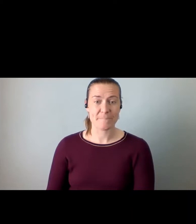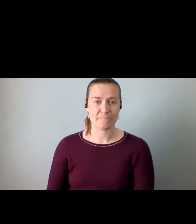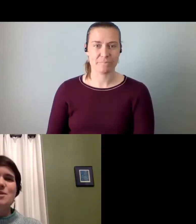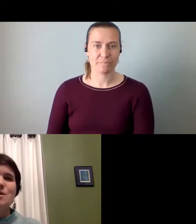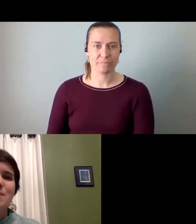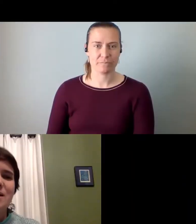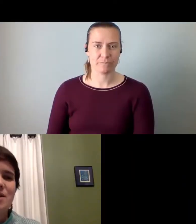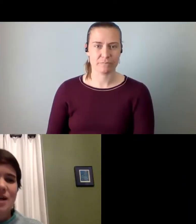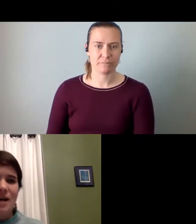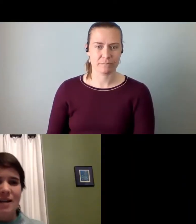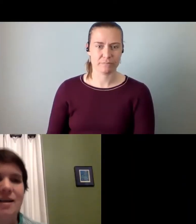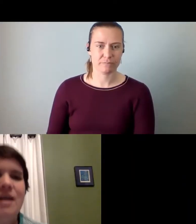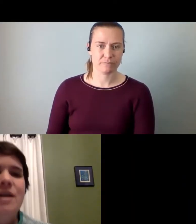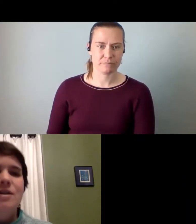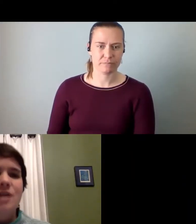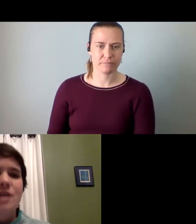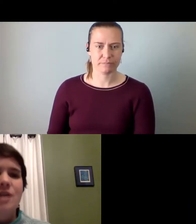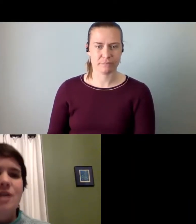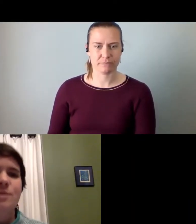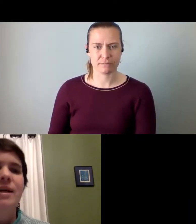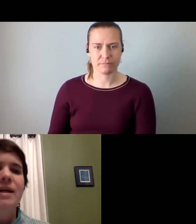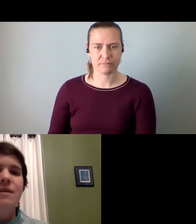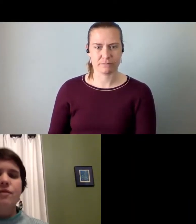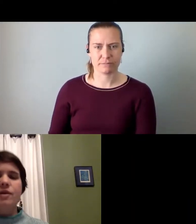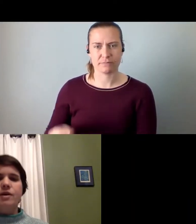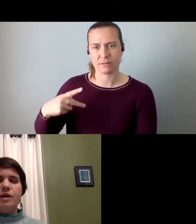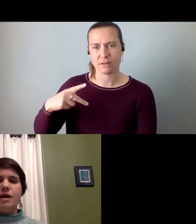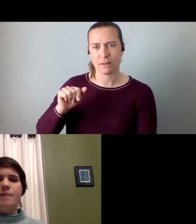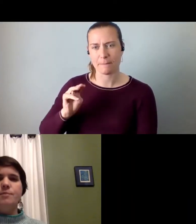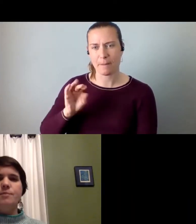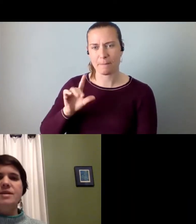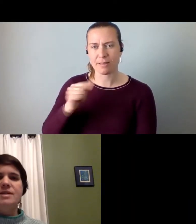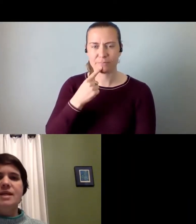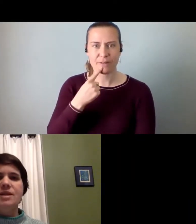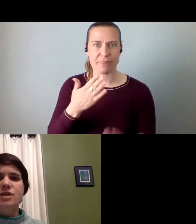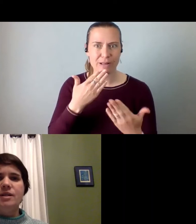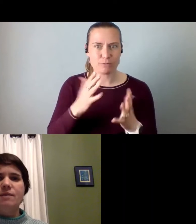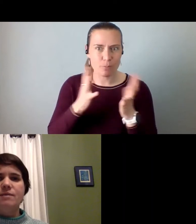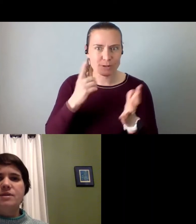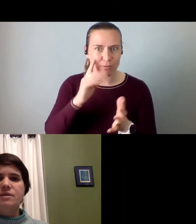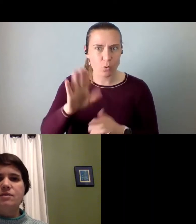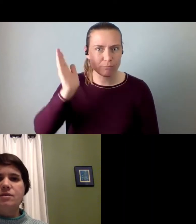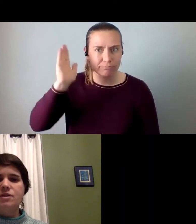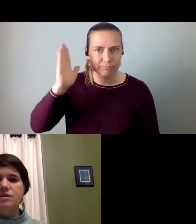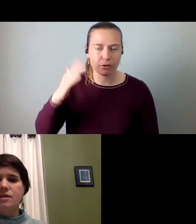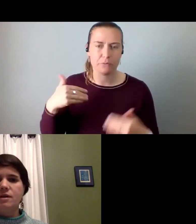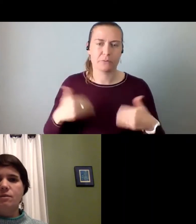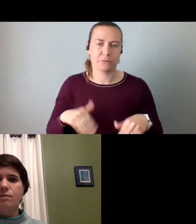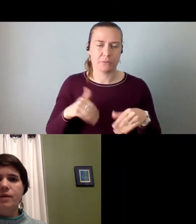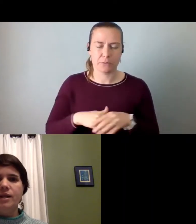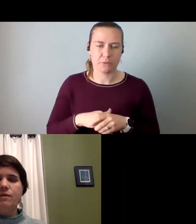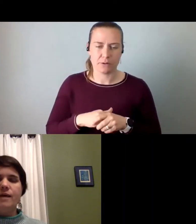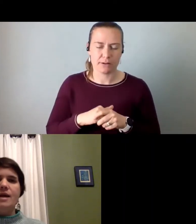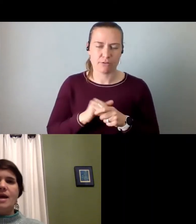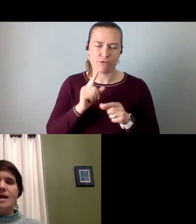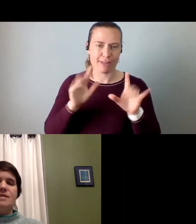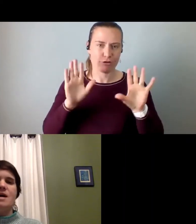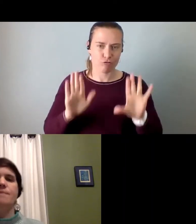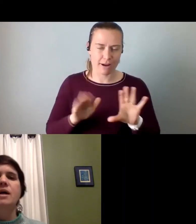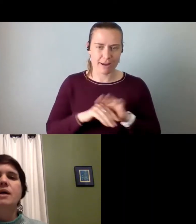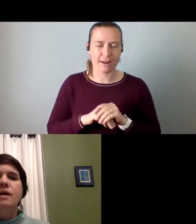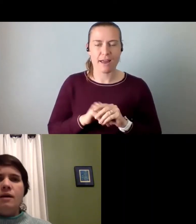Hello, thank you so much, Dr. Wilkie, for your presentation. That was just really great.